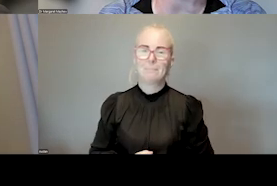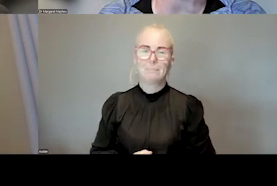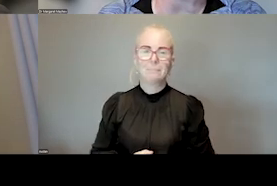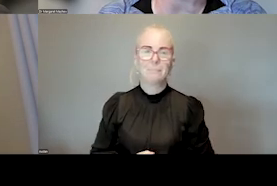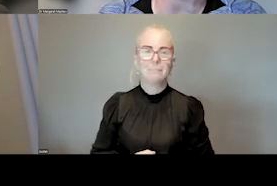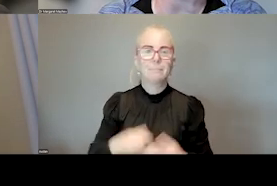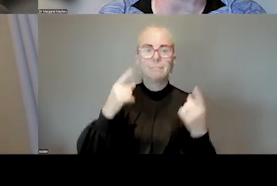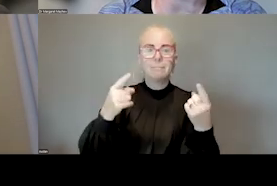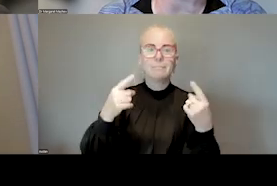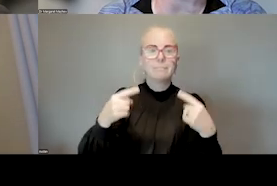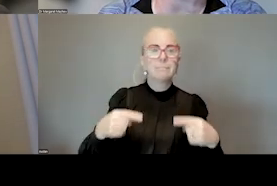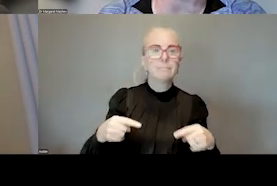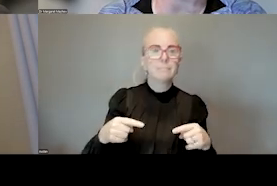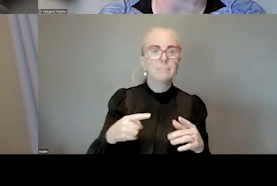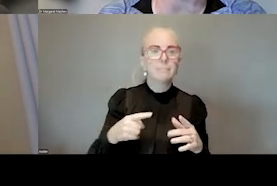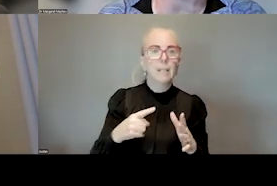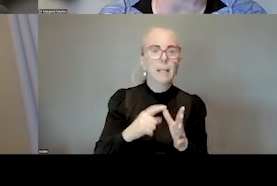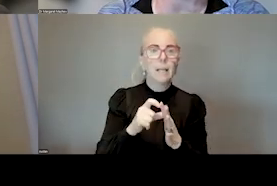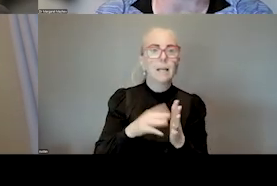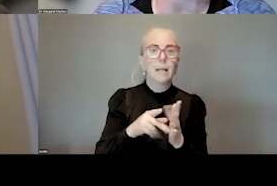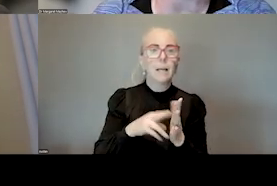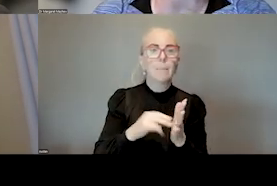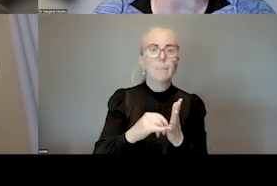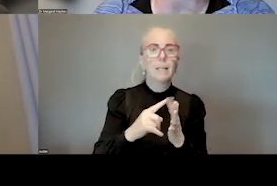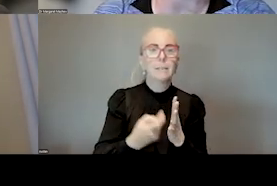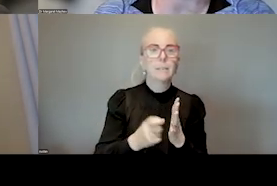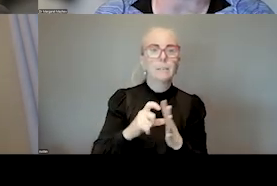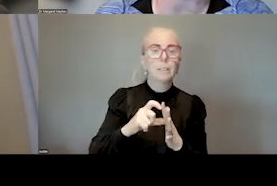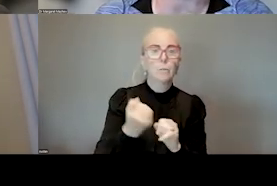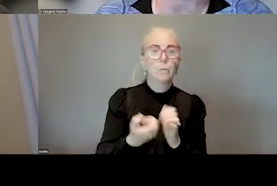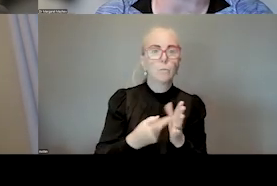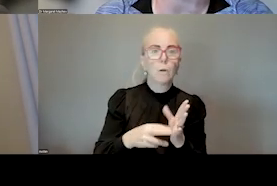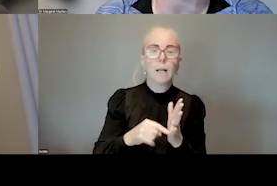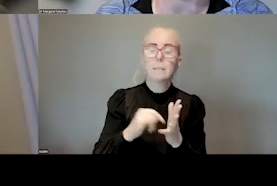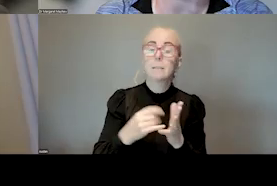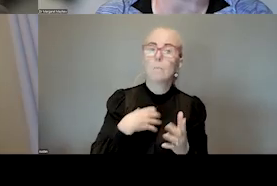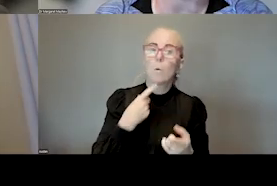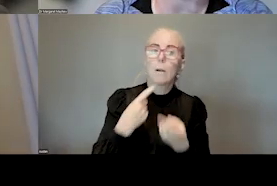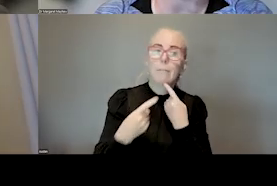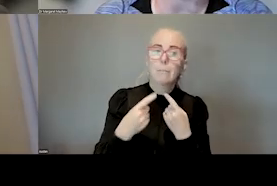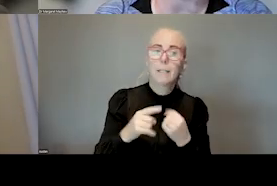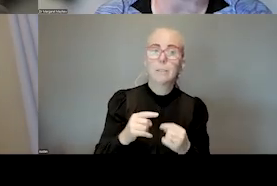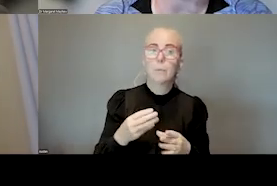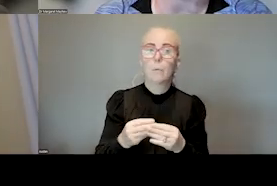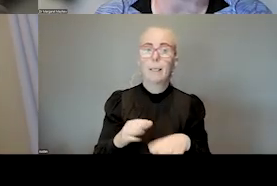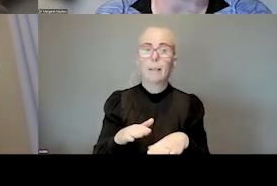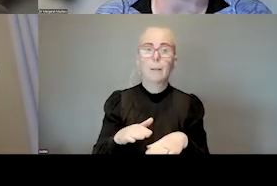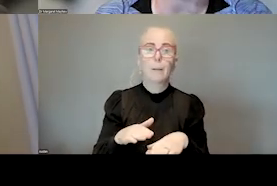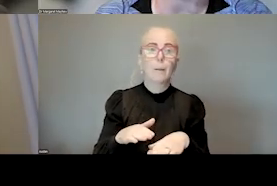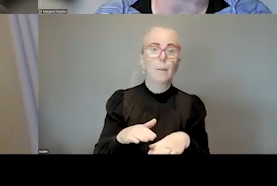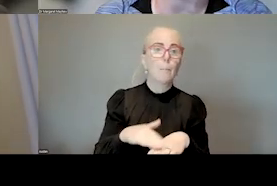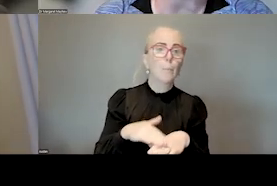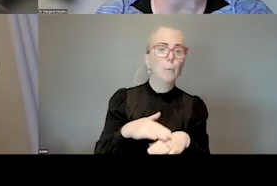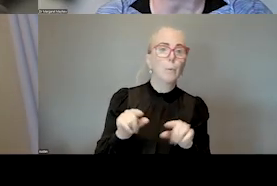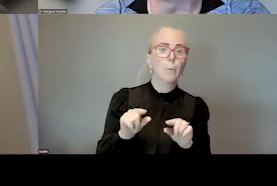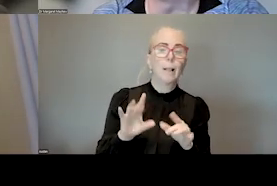administered grants, which is what I was referencing before. So there's a bit more information there, and there's a link to further information.